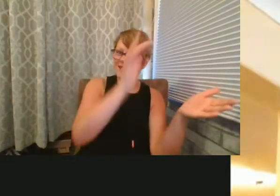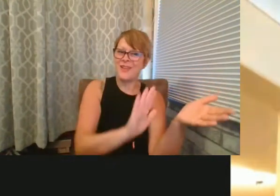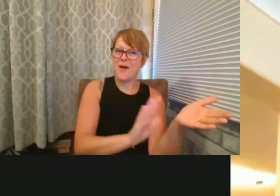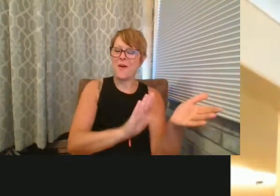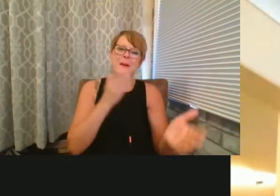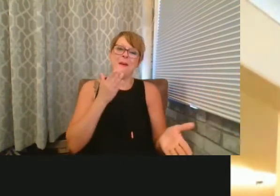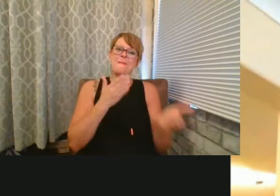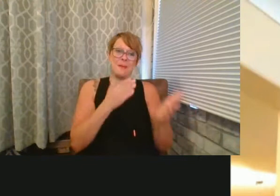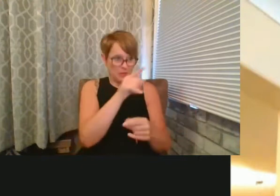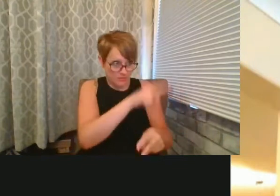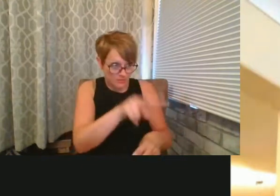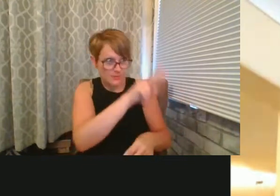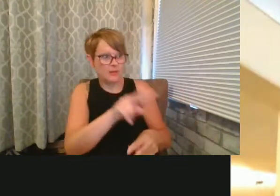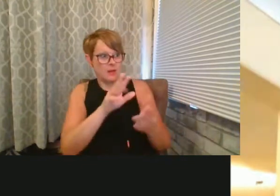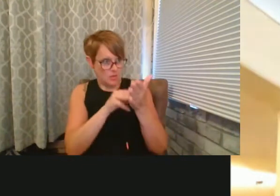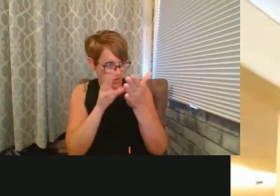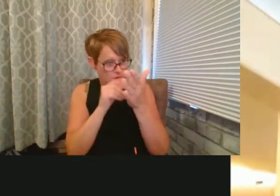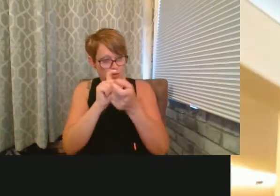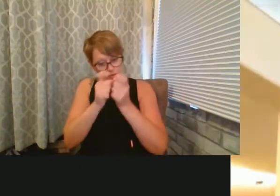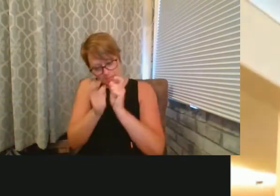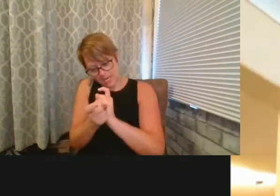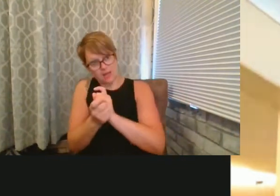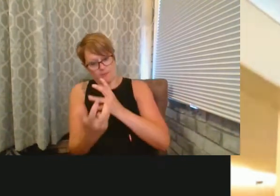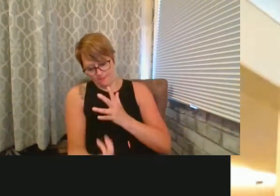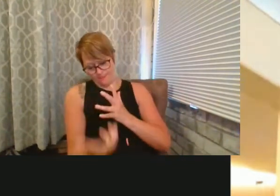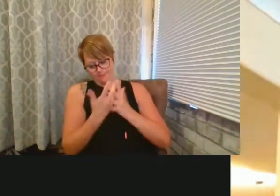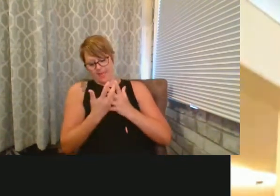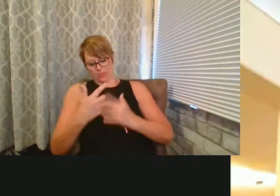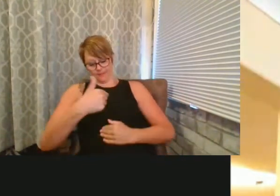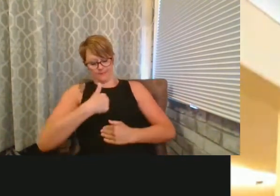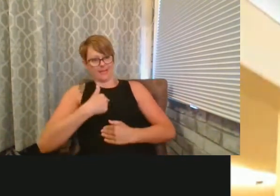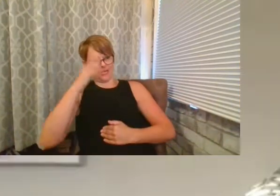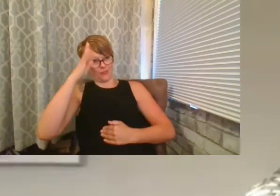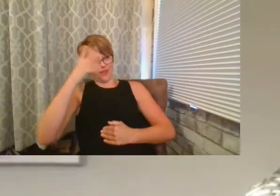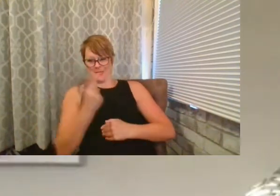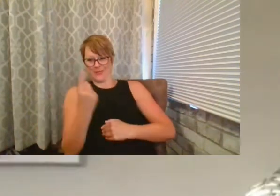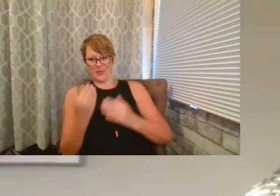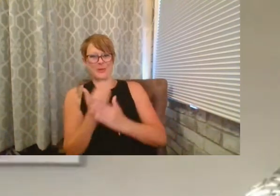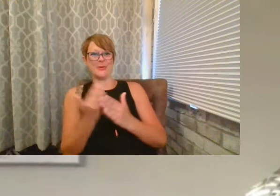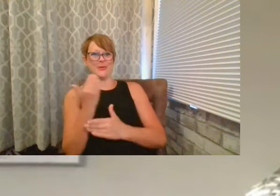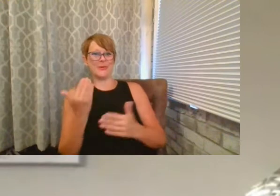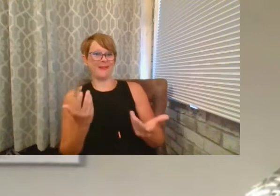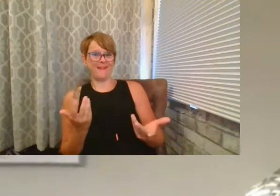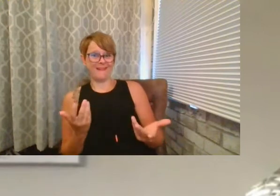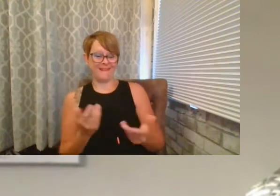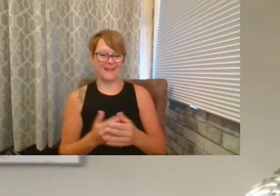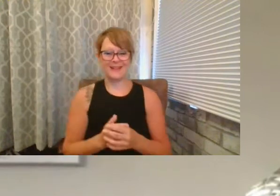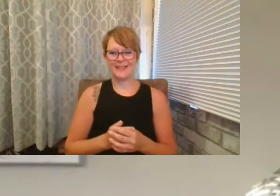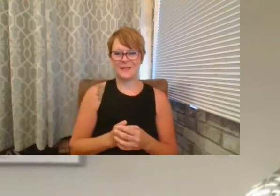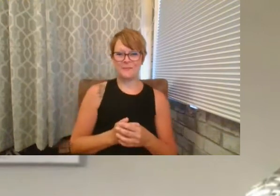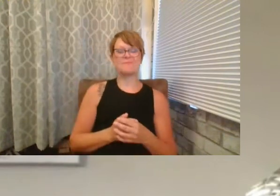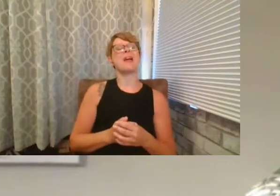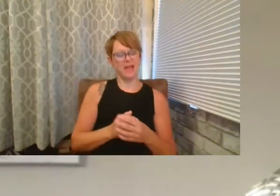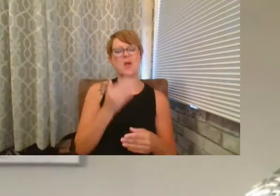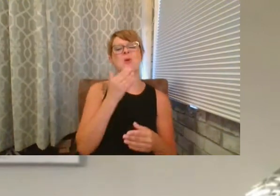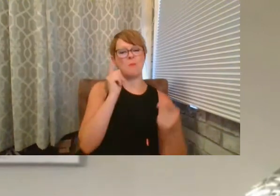believe that our greatest strength is in creating something new. Yeah, just to add to Eldin's point, I think that's a really good